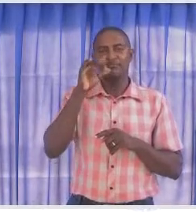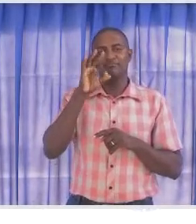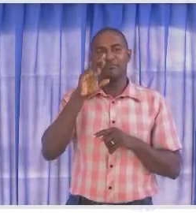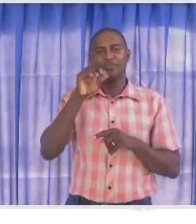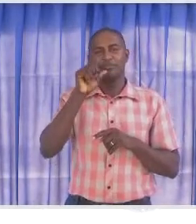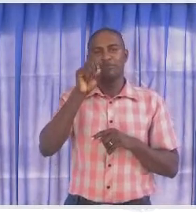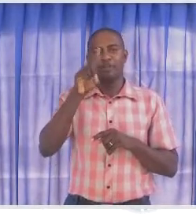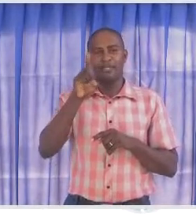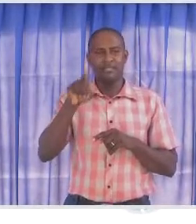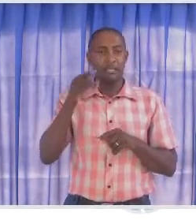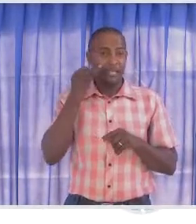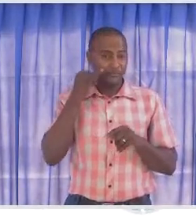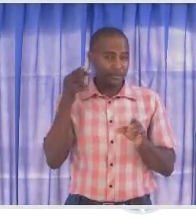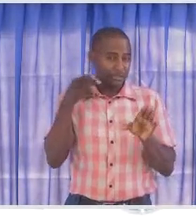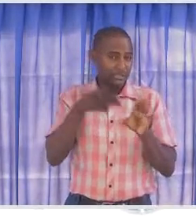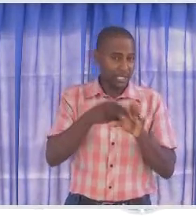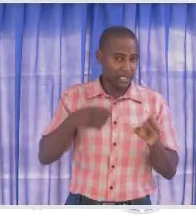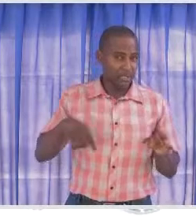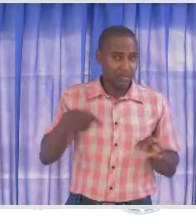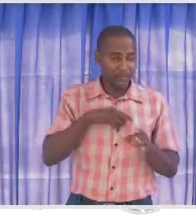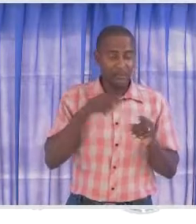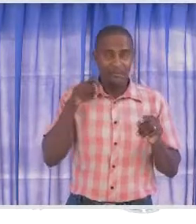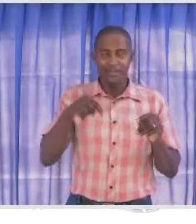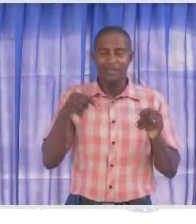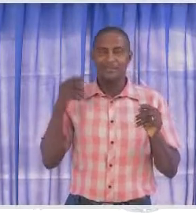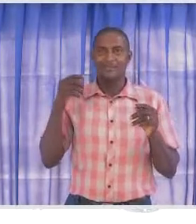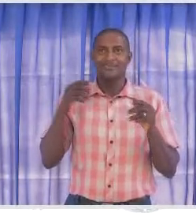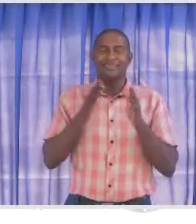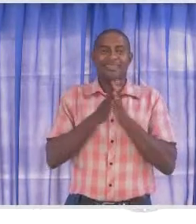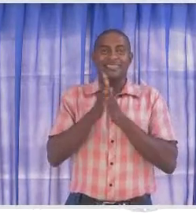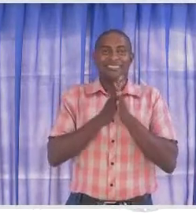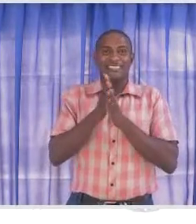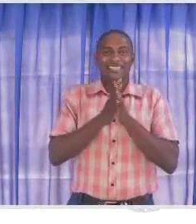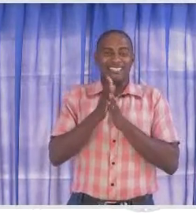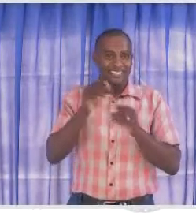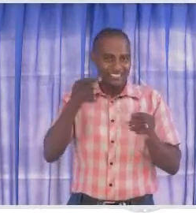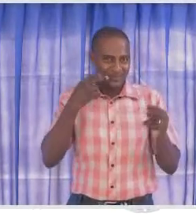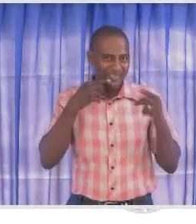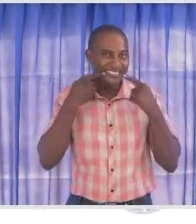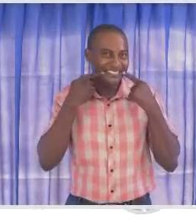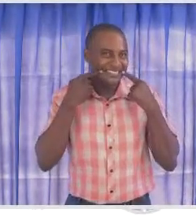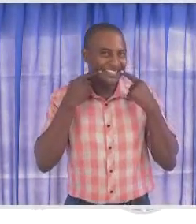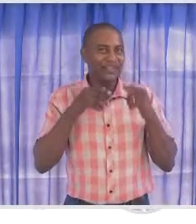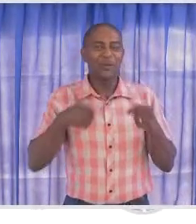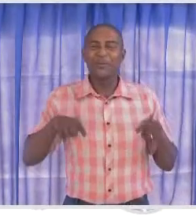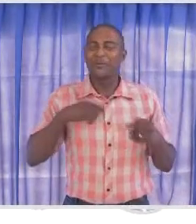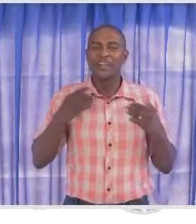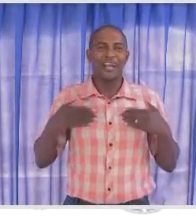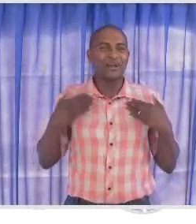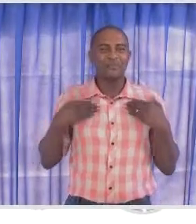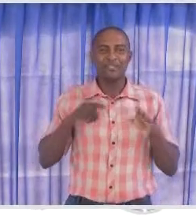you're just joining us for this exciting, you see me smiling because we're all happy to be launching the Learning Lab here for